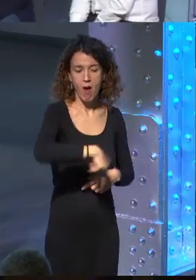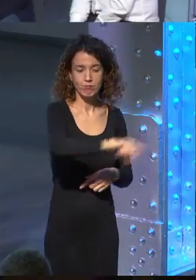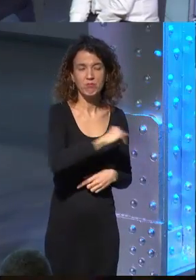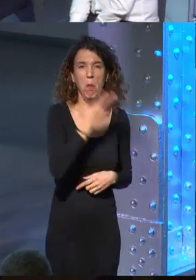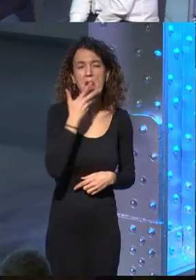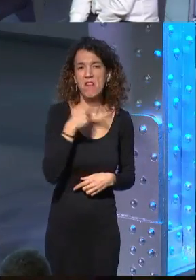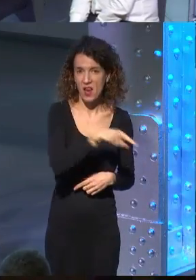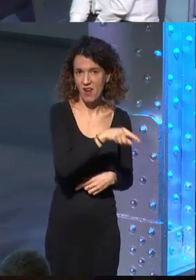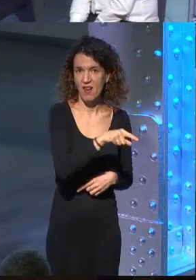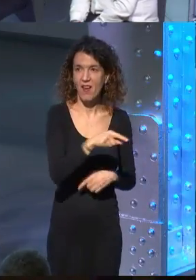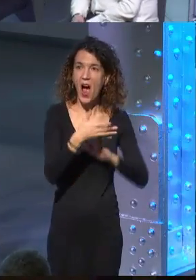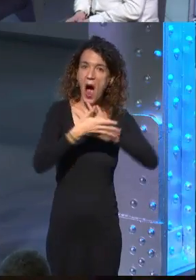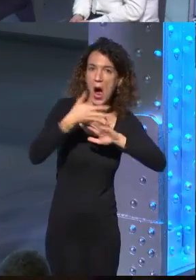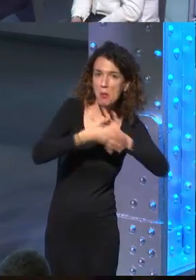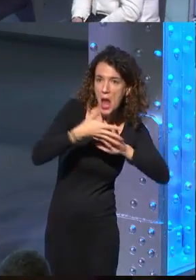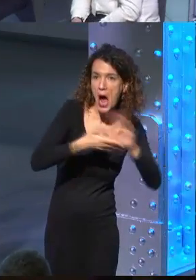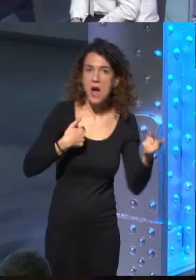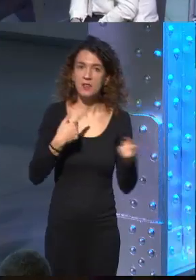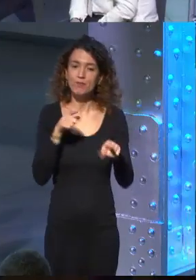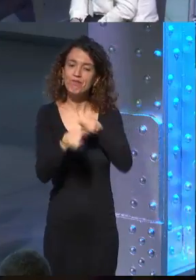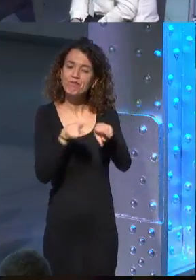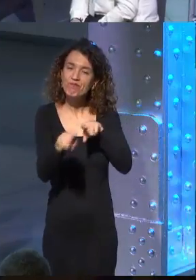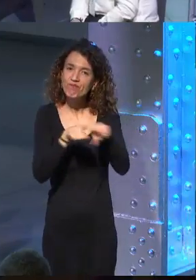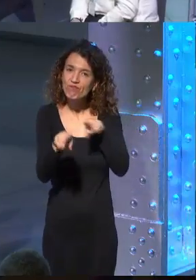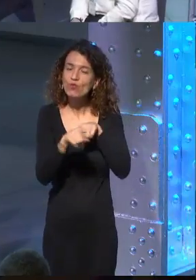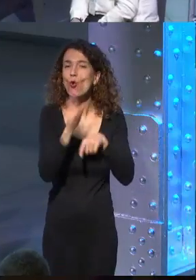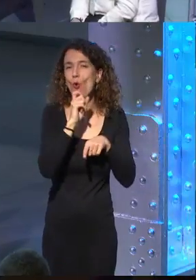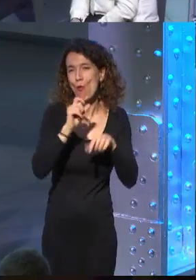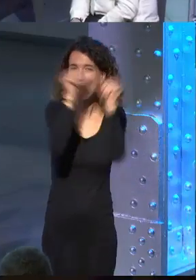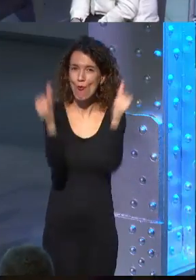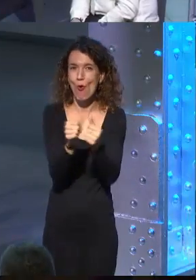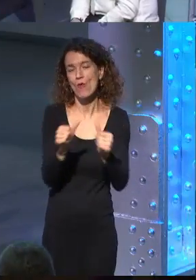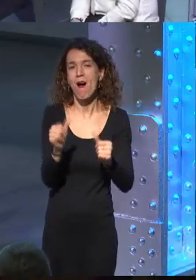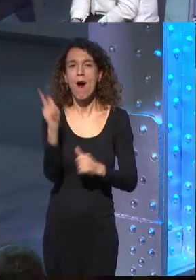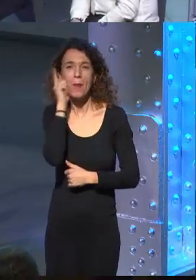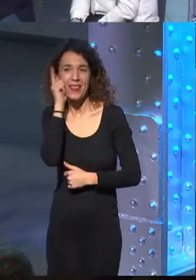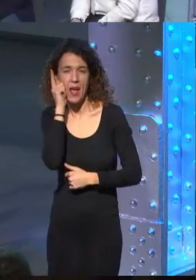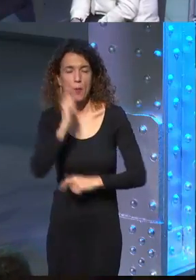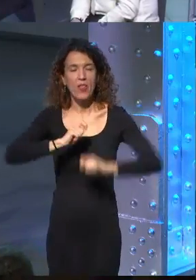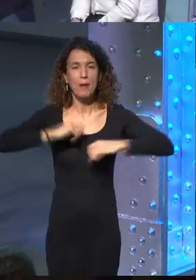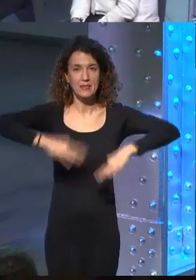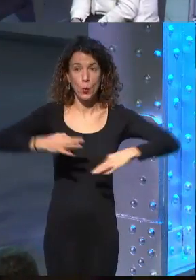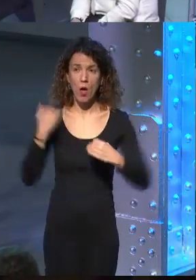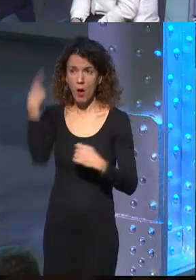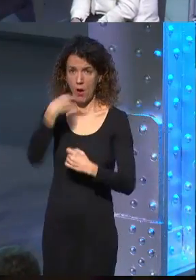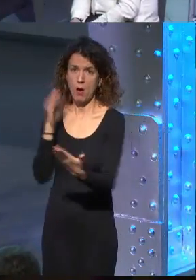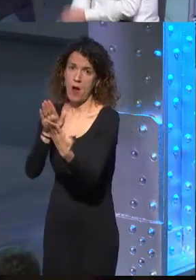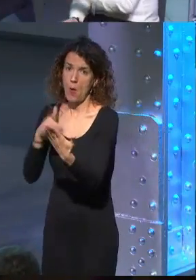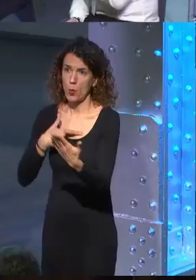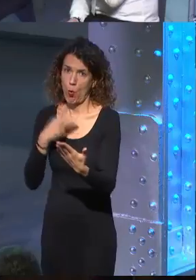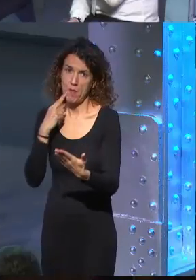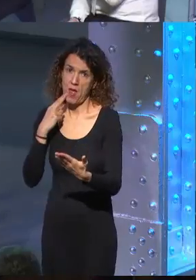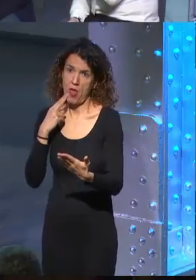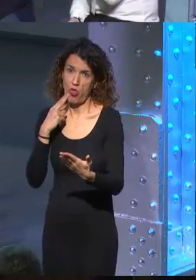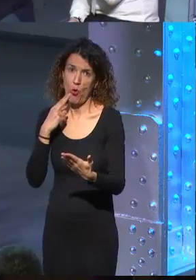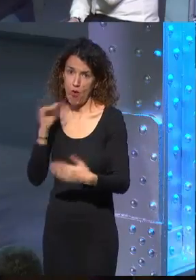in my opinion. But I have some colleagues or friends that prefer to criticize behind a screen because they